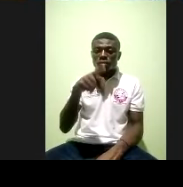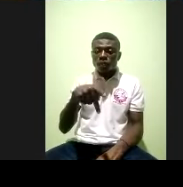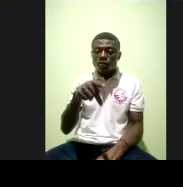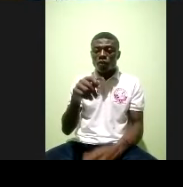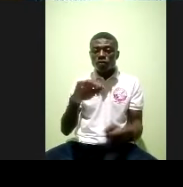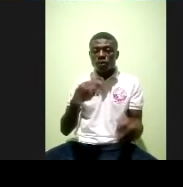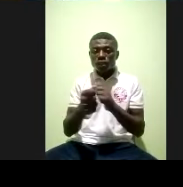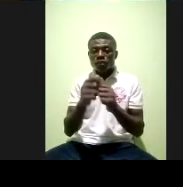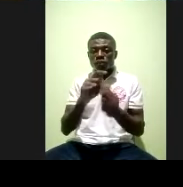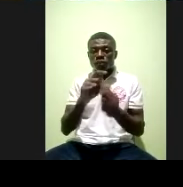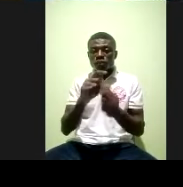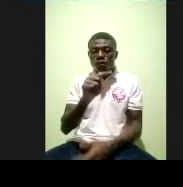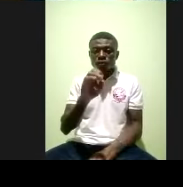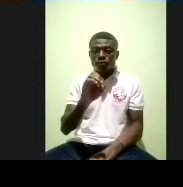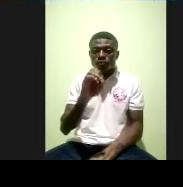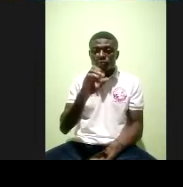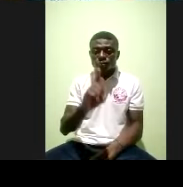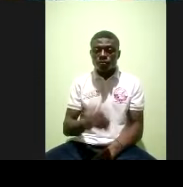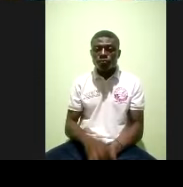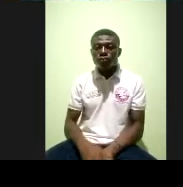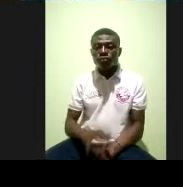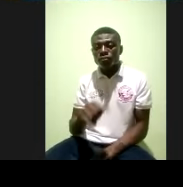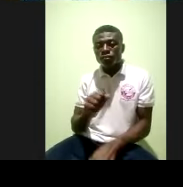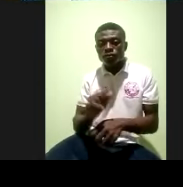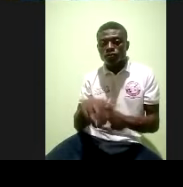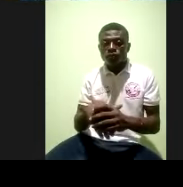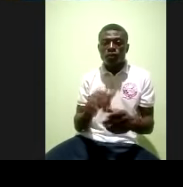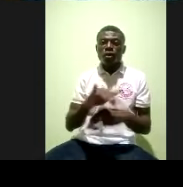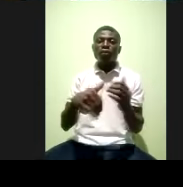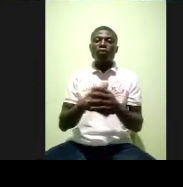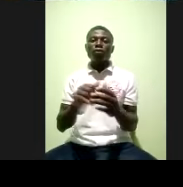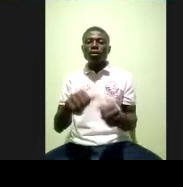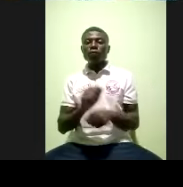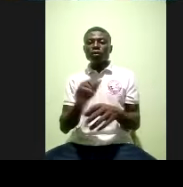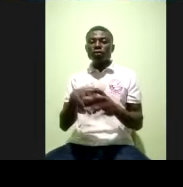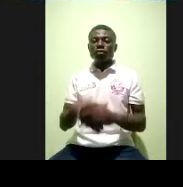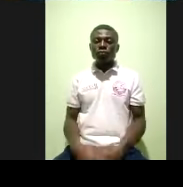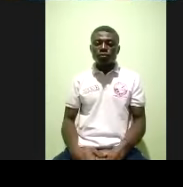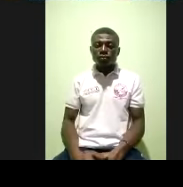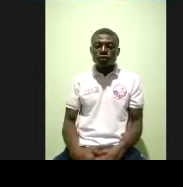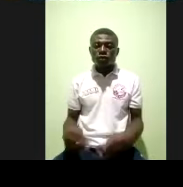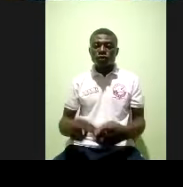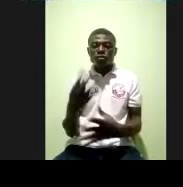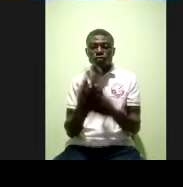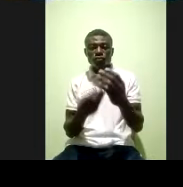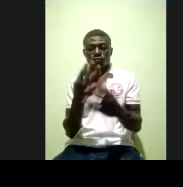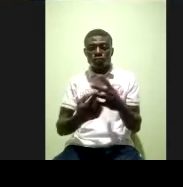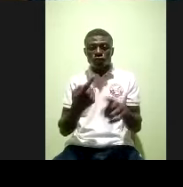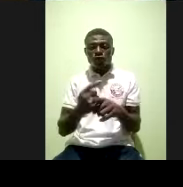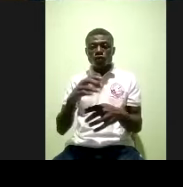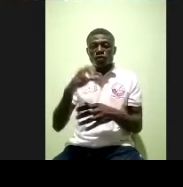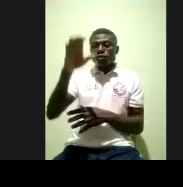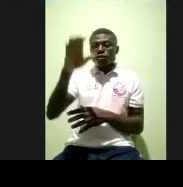imagination, took. That Ted took that on. So omission, from the moon, they have